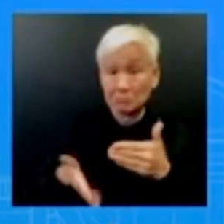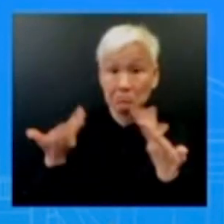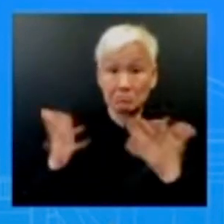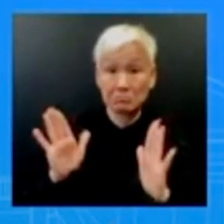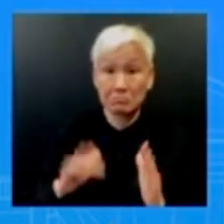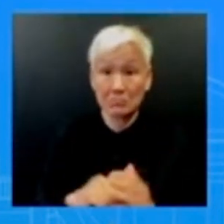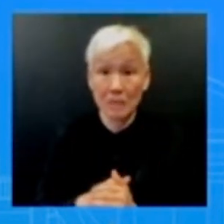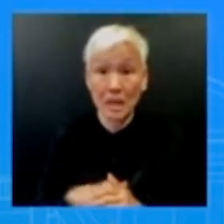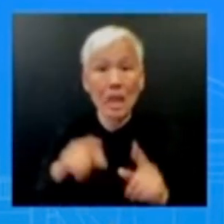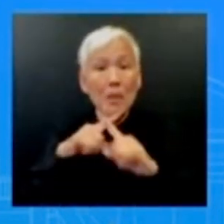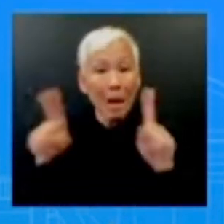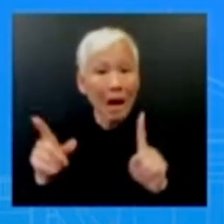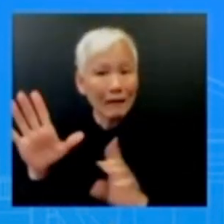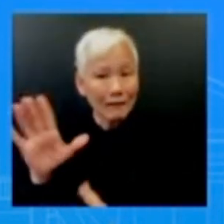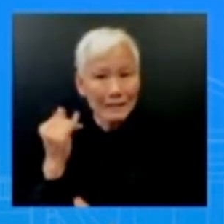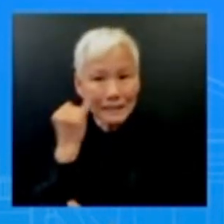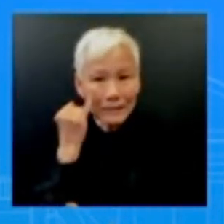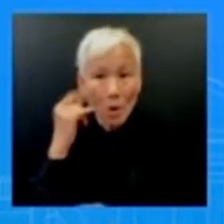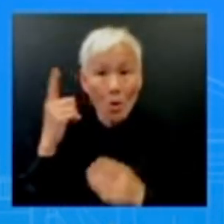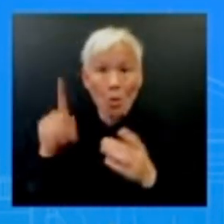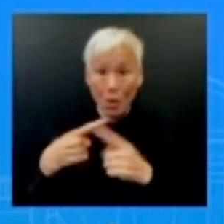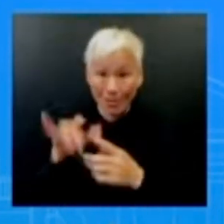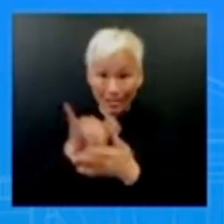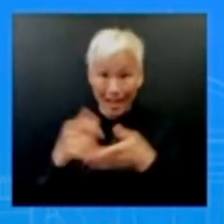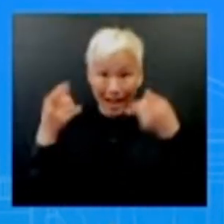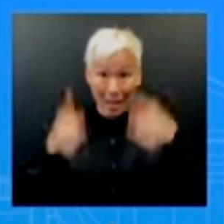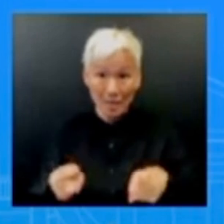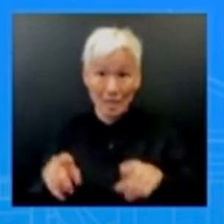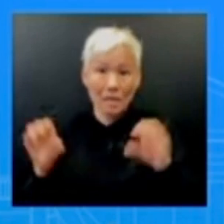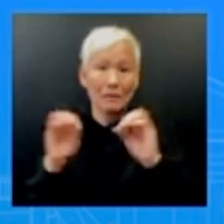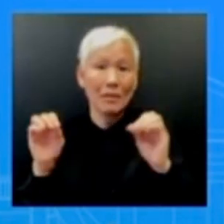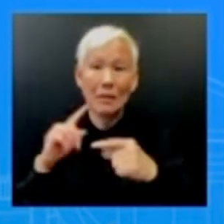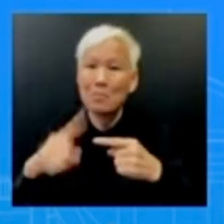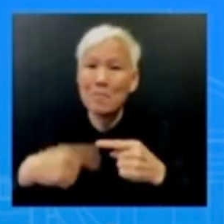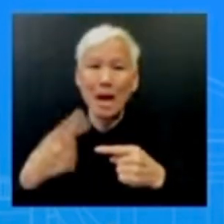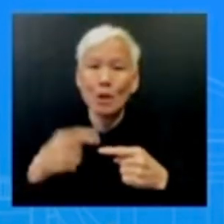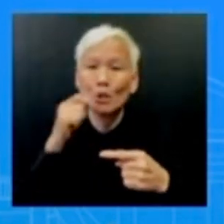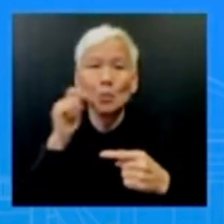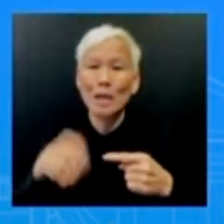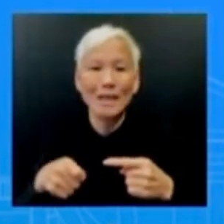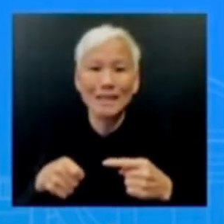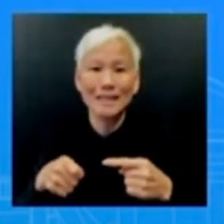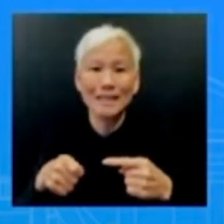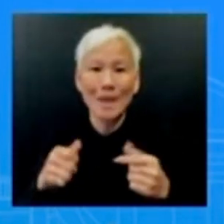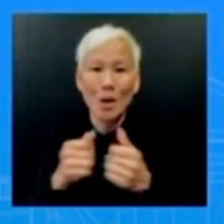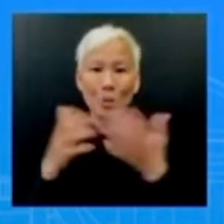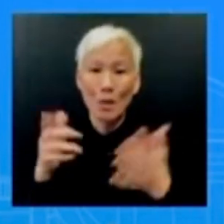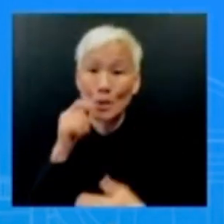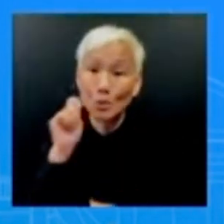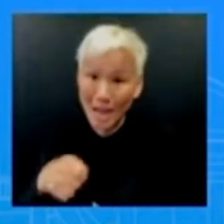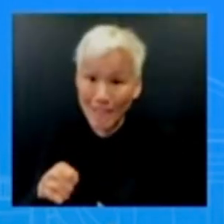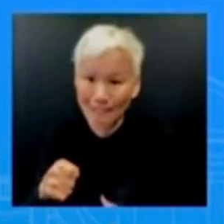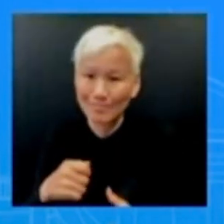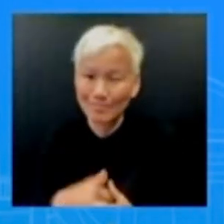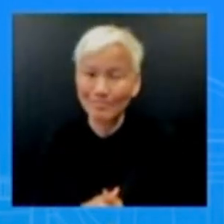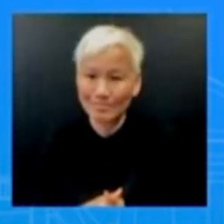that, nothing about Ukraine without Ukraine, and we will do, and the Ukrainians will find in